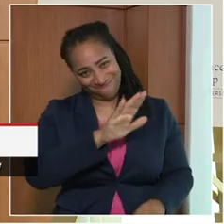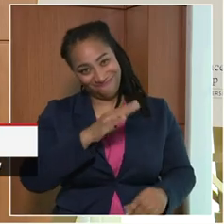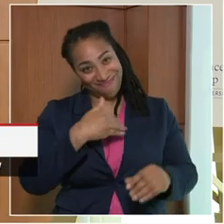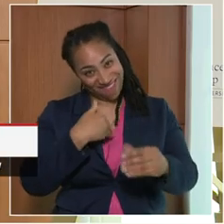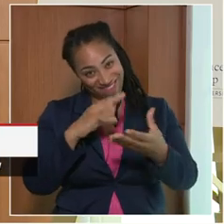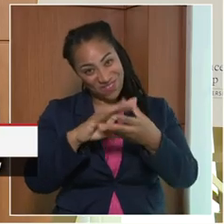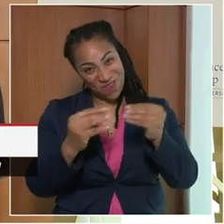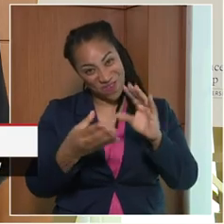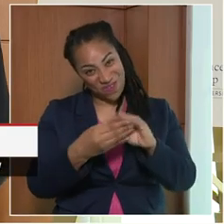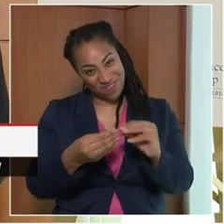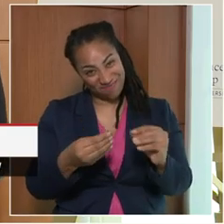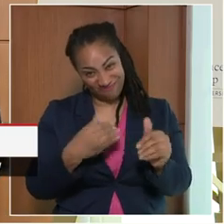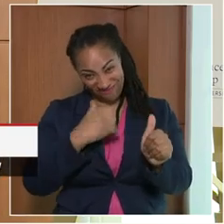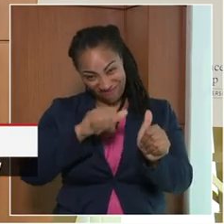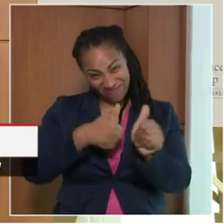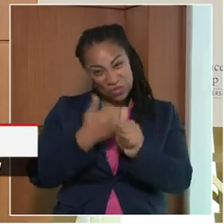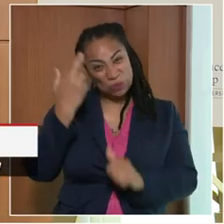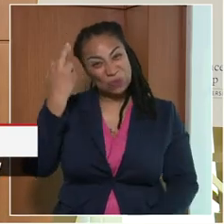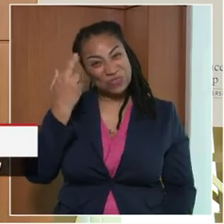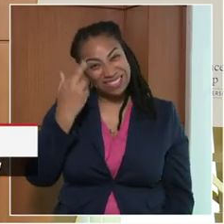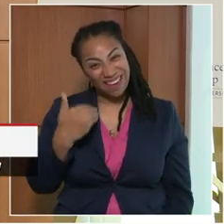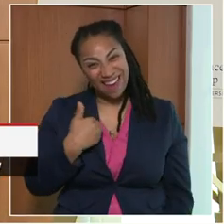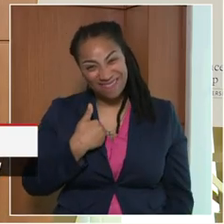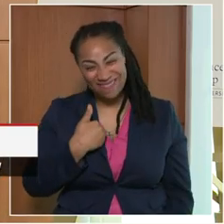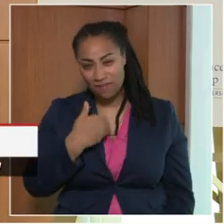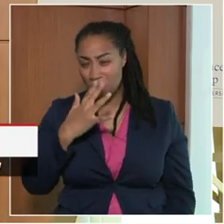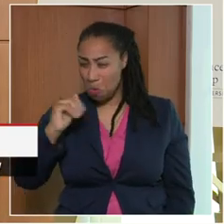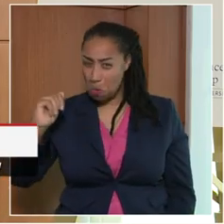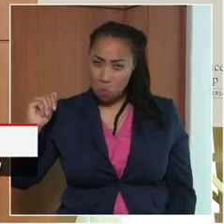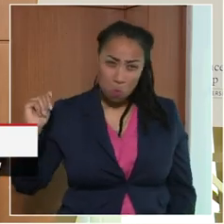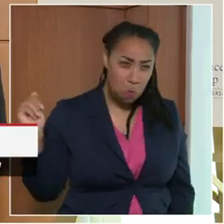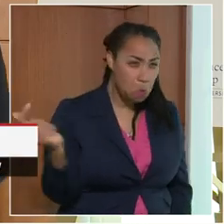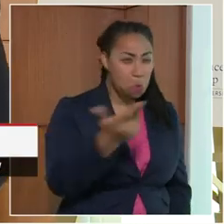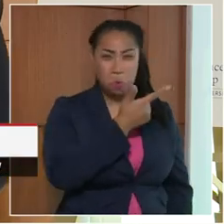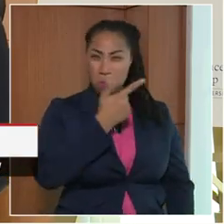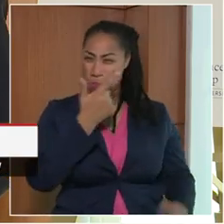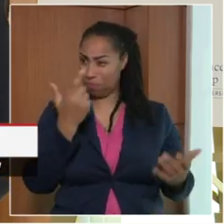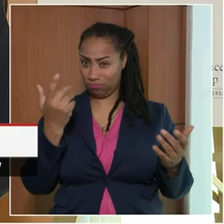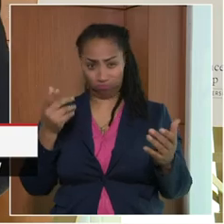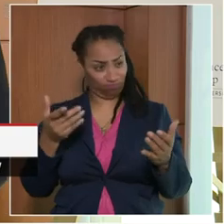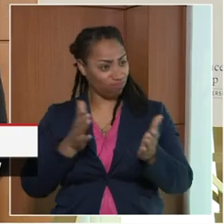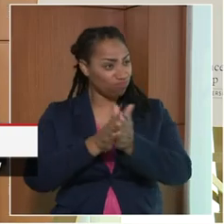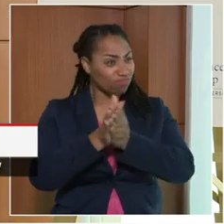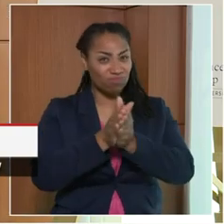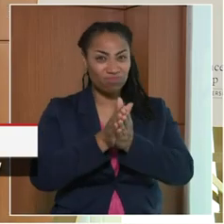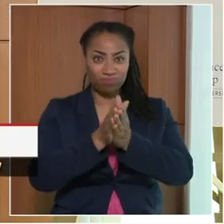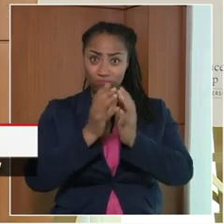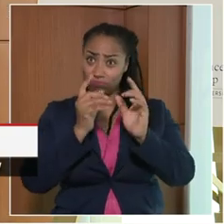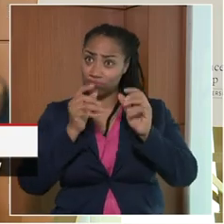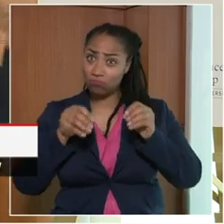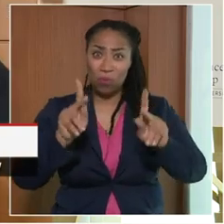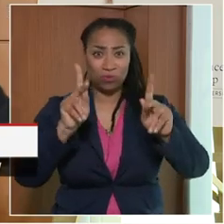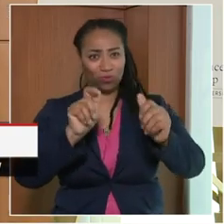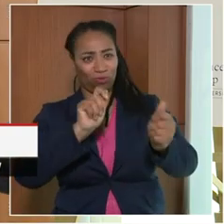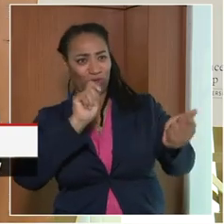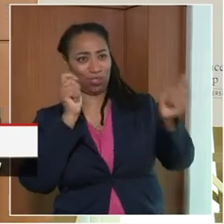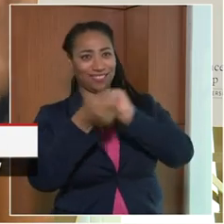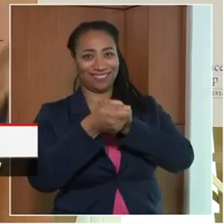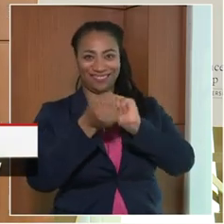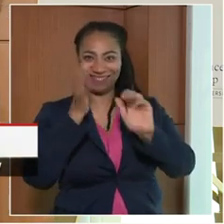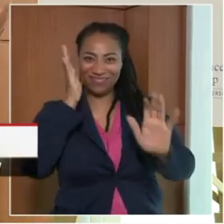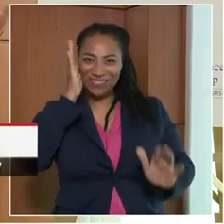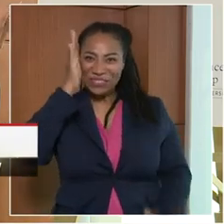the opportunity to change our trajectory. And the job of our government is to make sure that we're